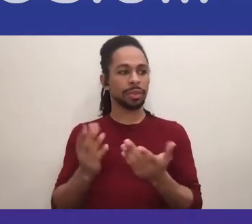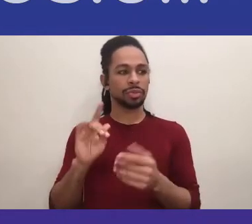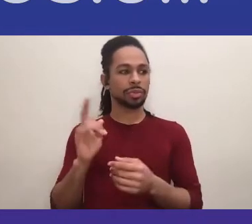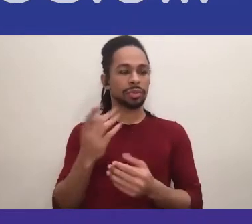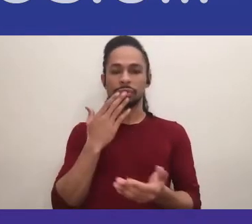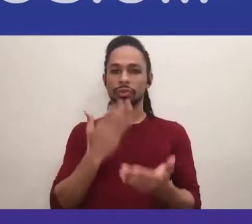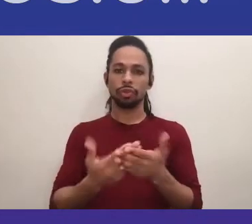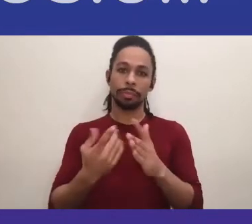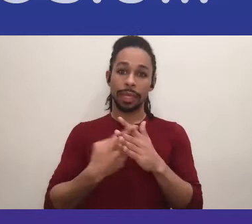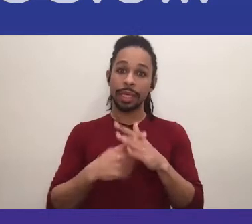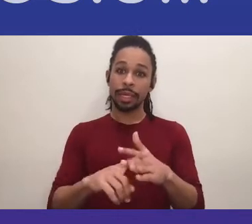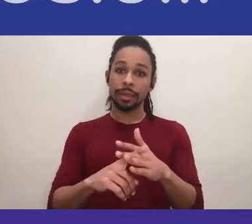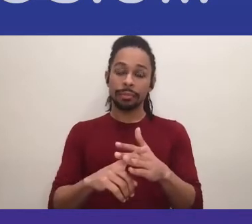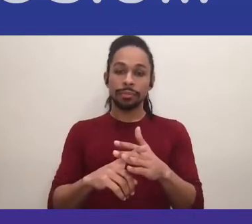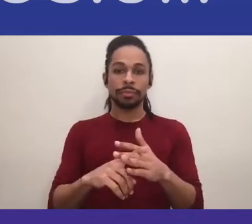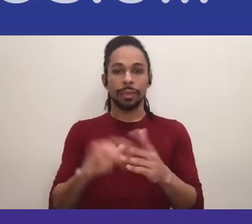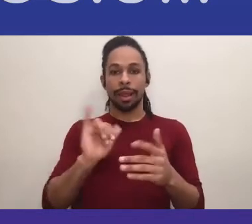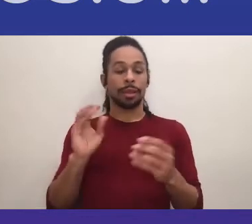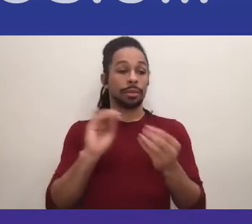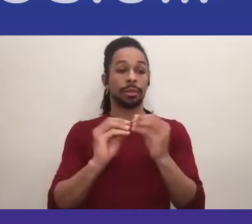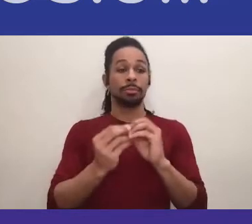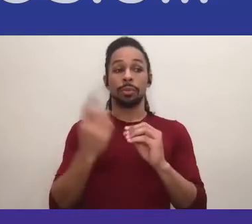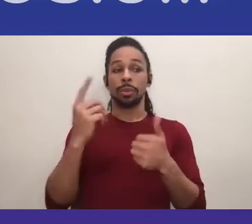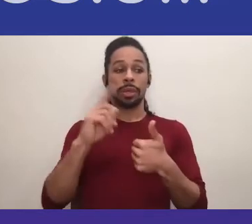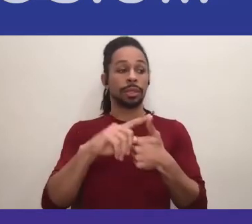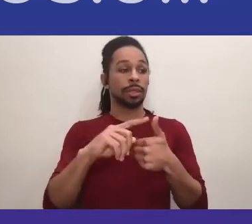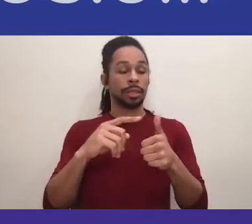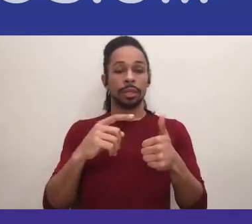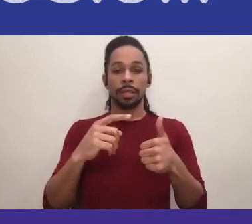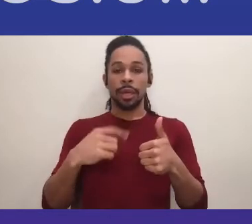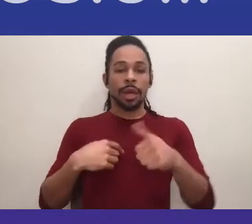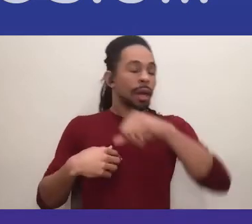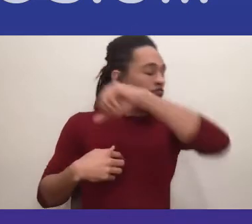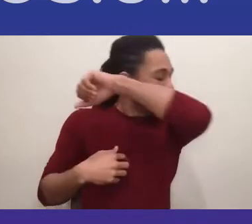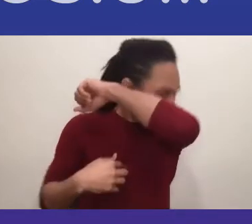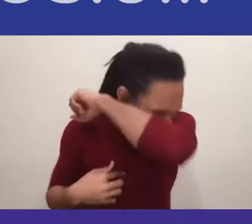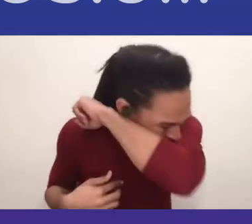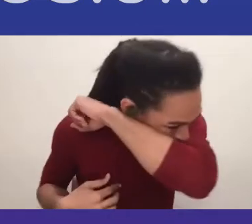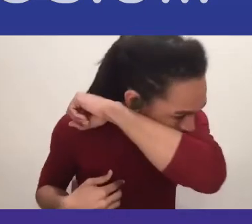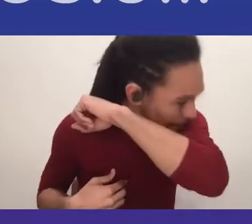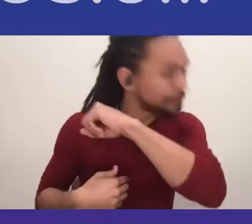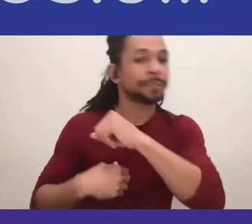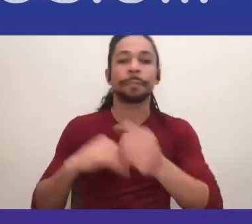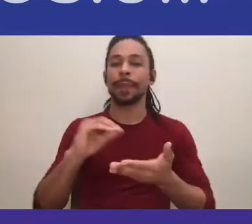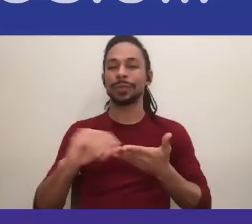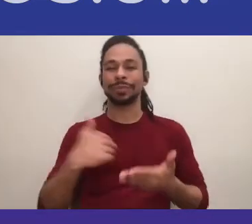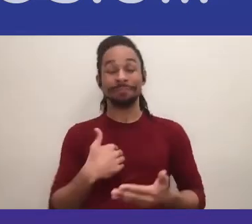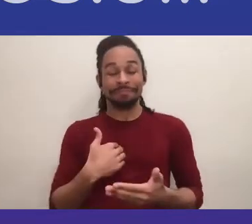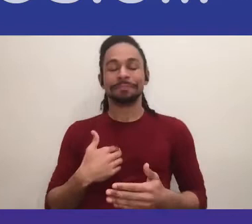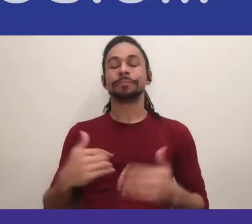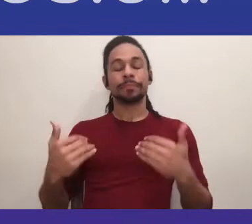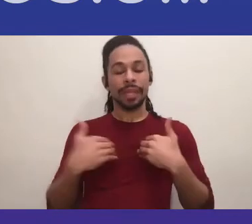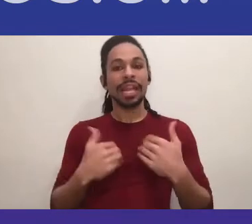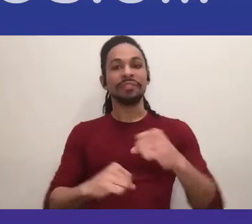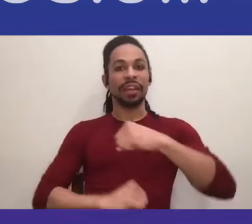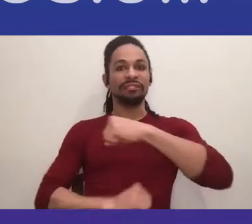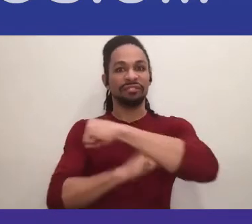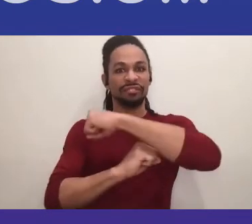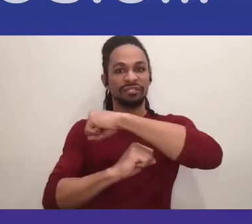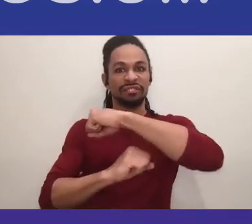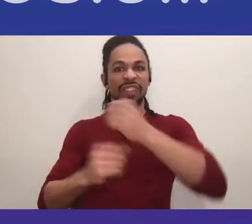Like number one, having funders open up universal